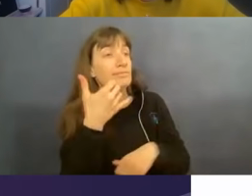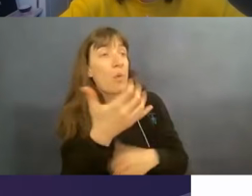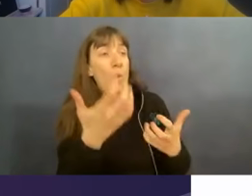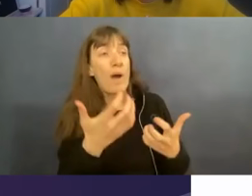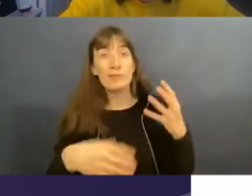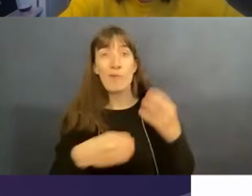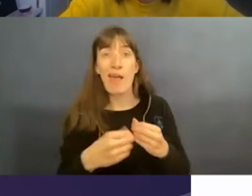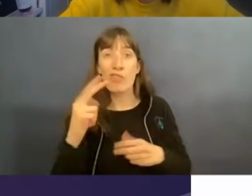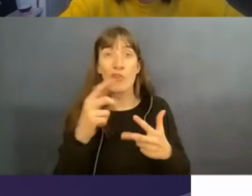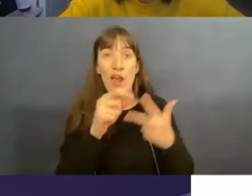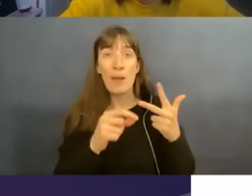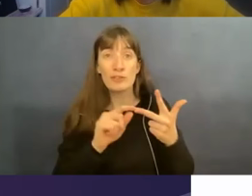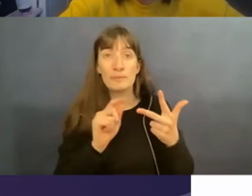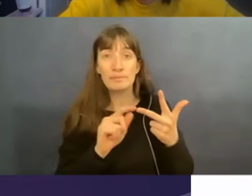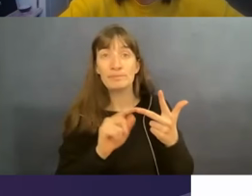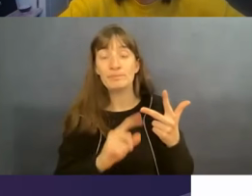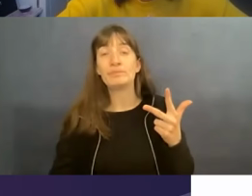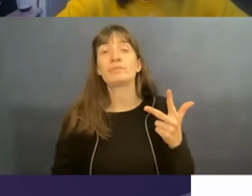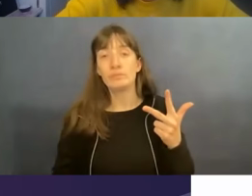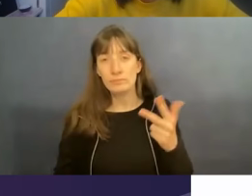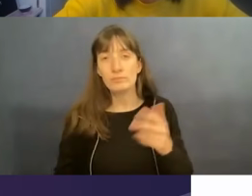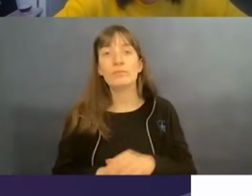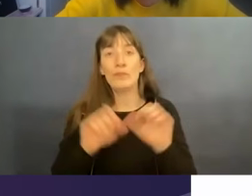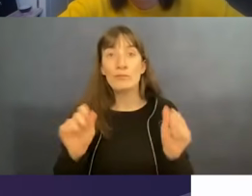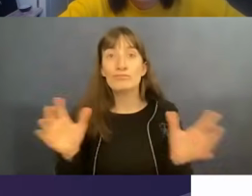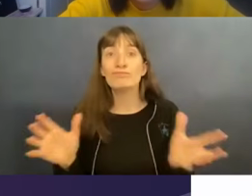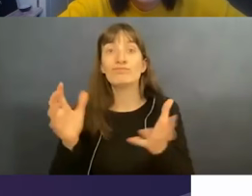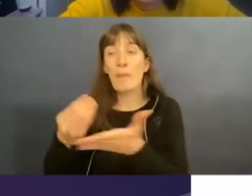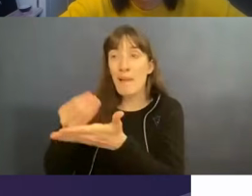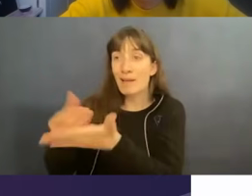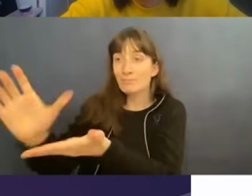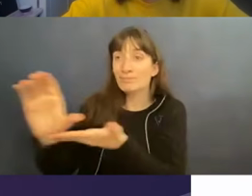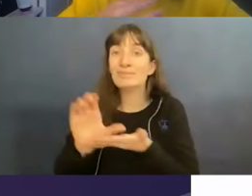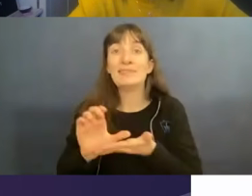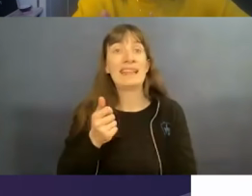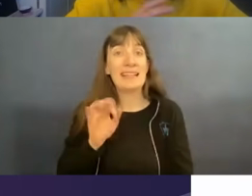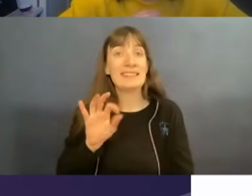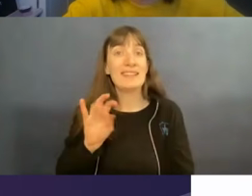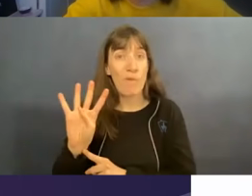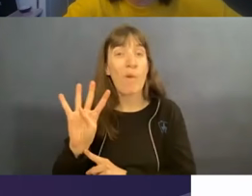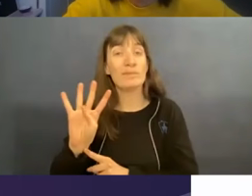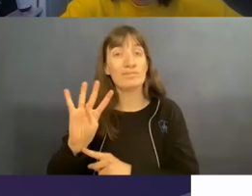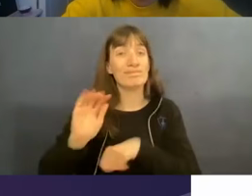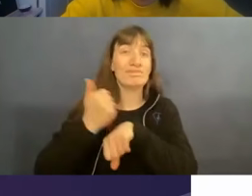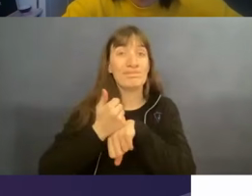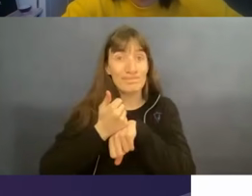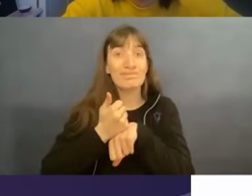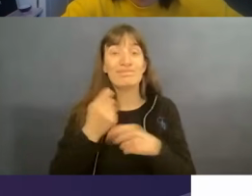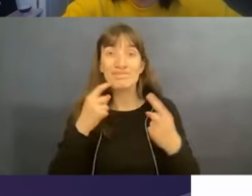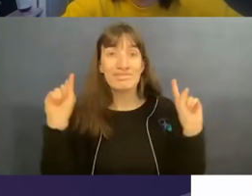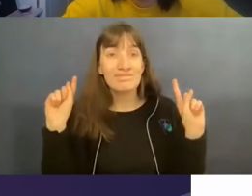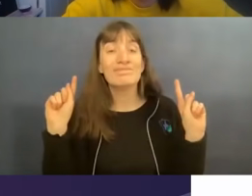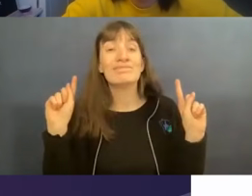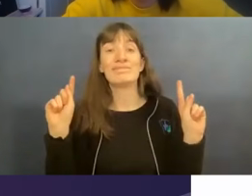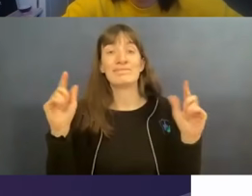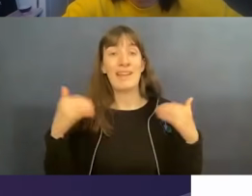for those callers, and was able to rally up enough money 2 years later in 1974 to have